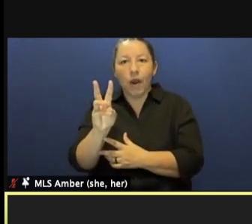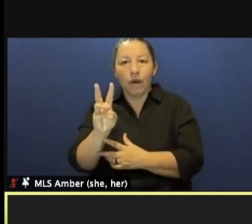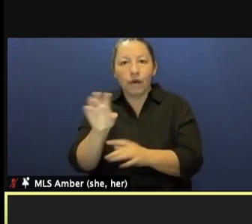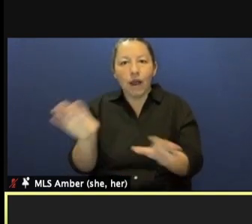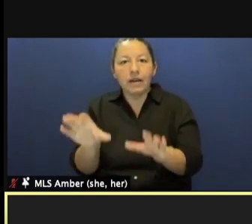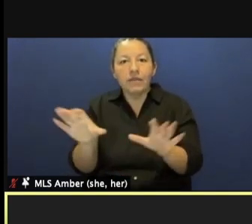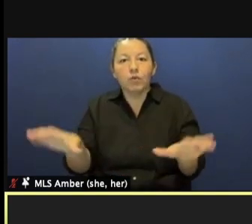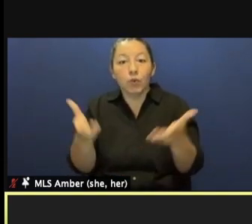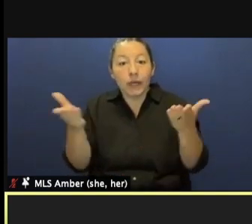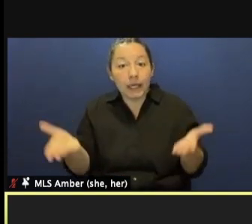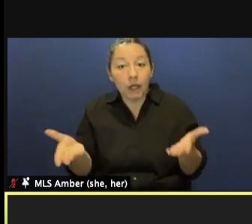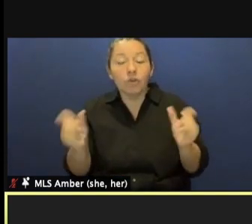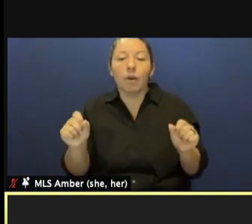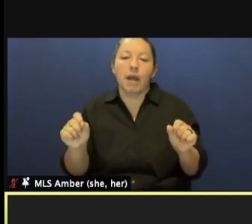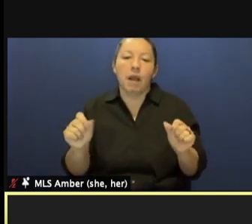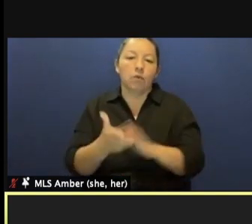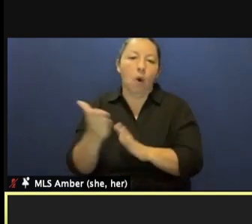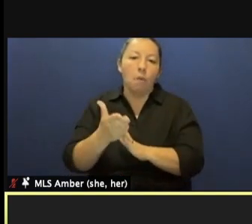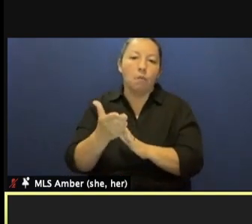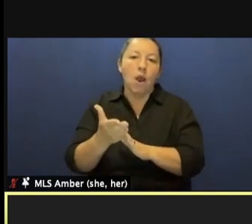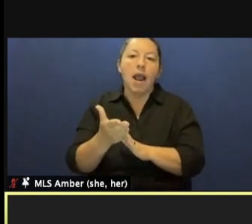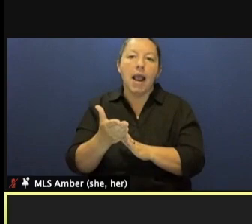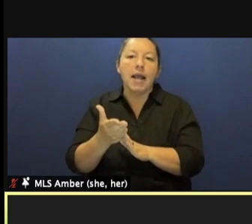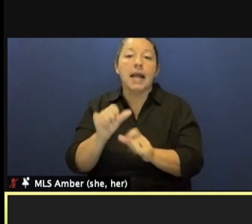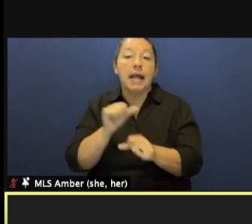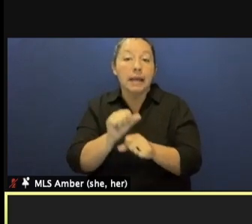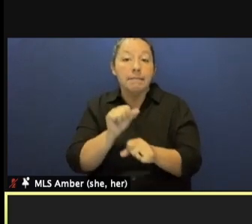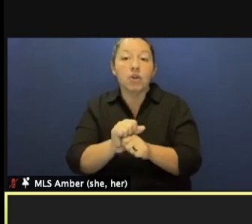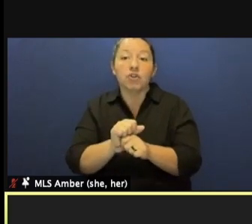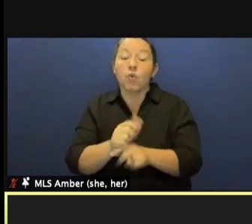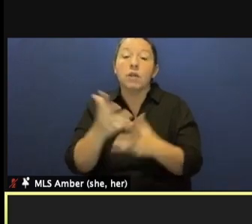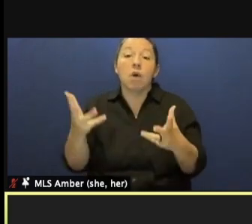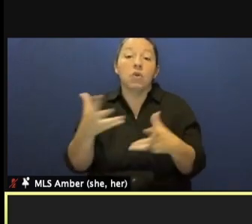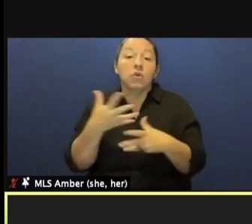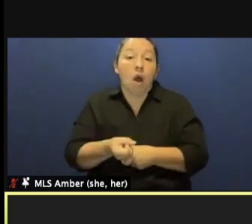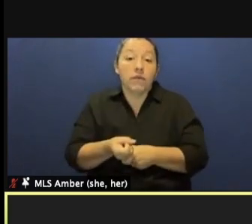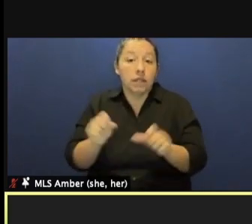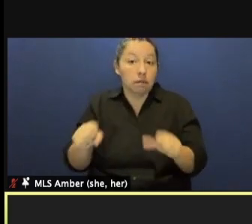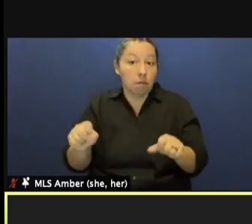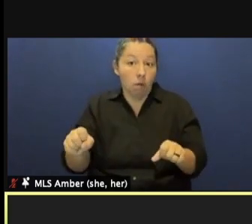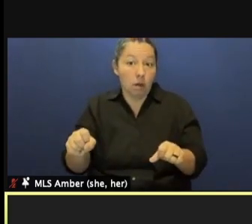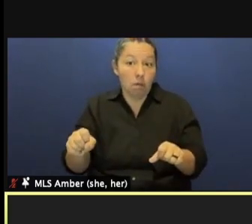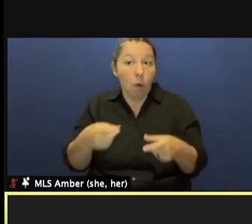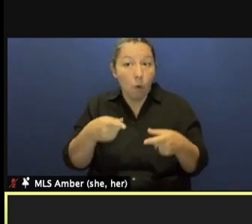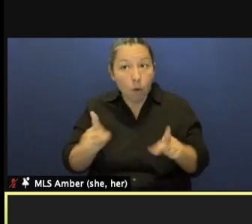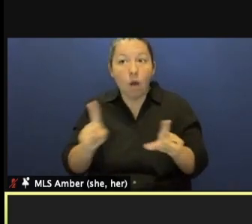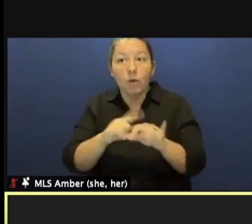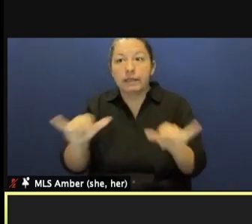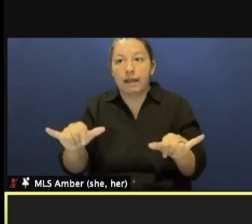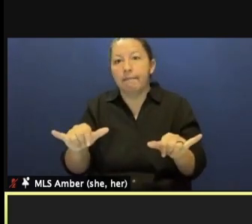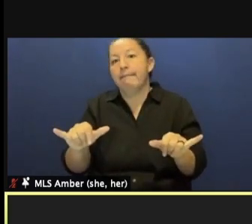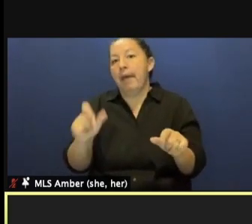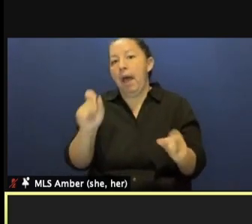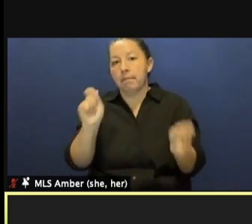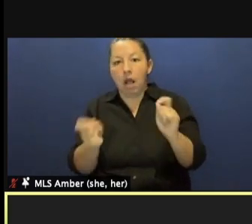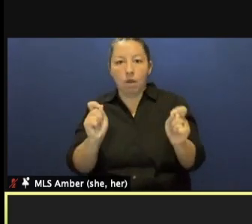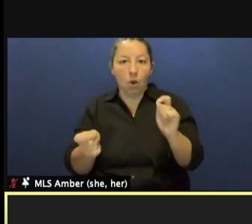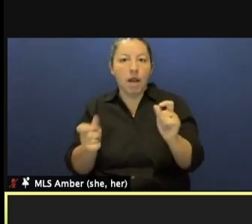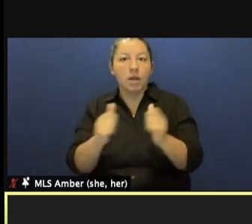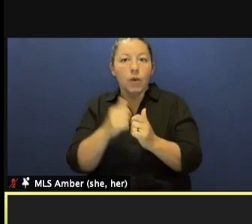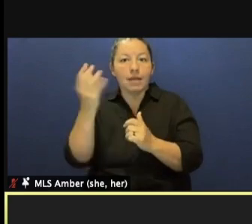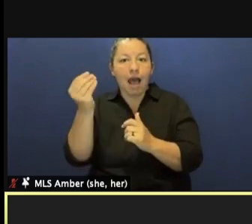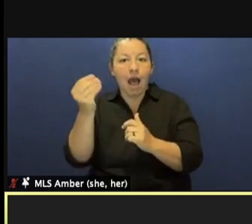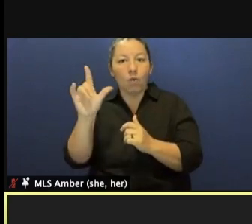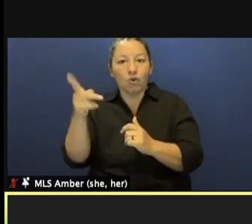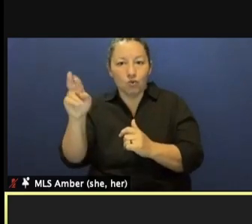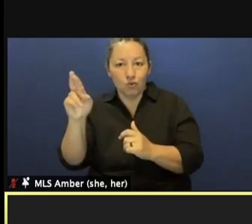able to operate the mission with as high a confidence as possible, while we're also calibrating with an outer loop